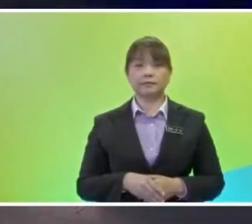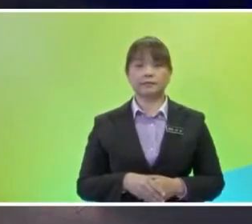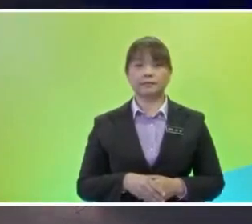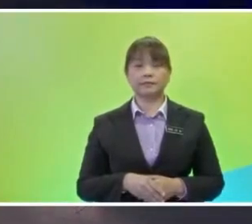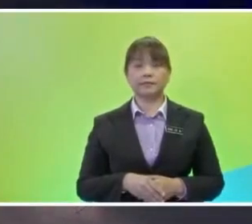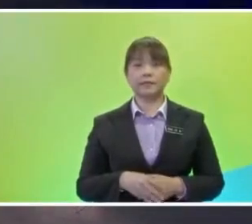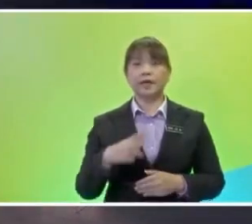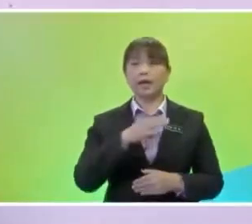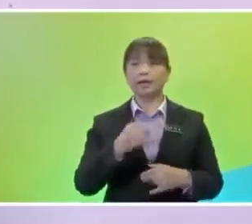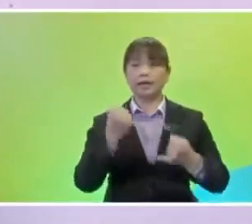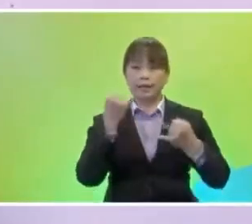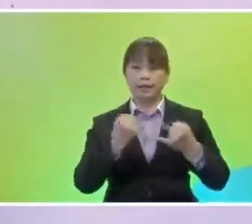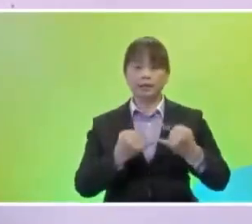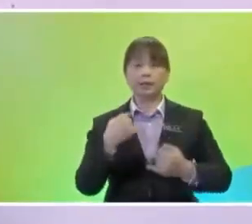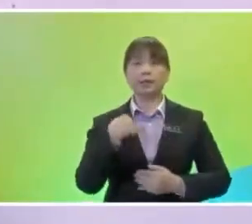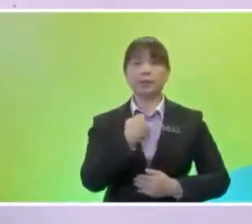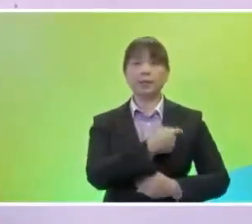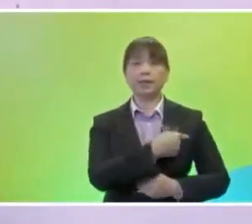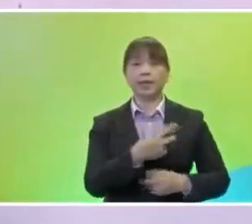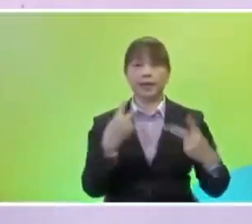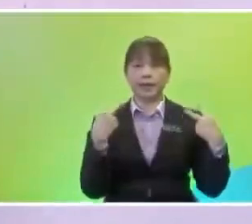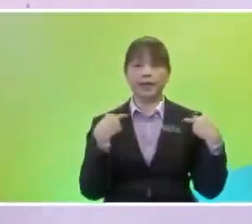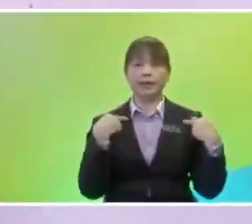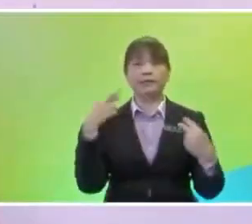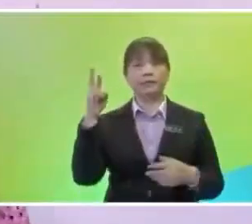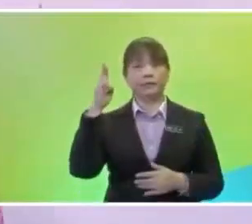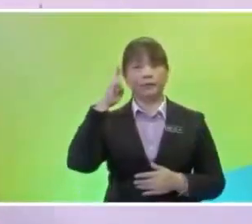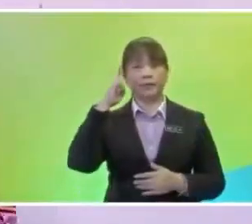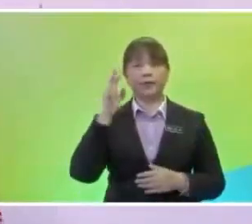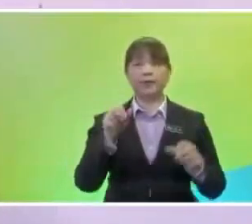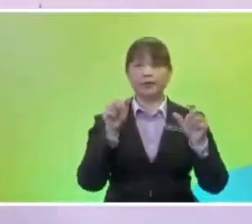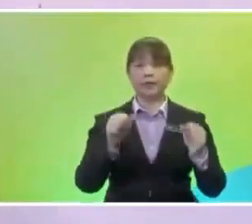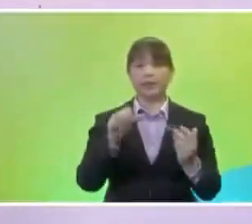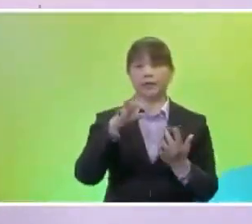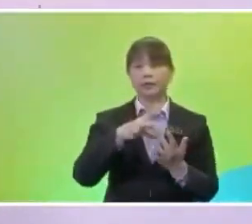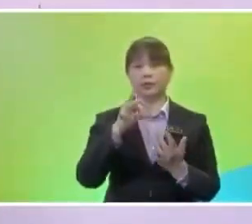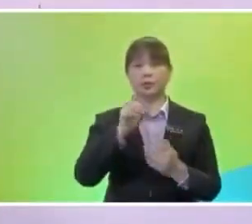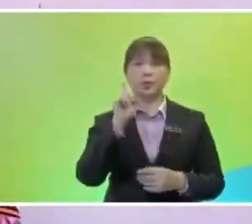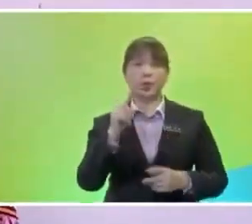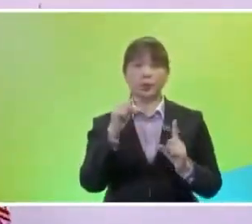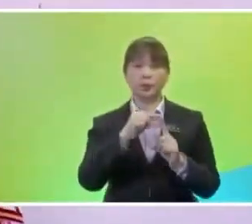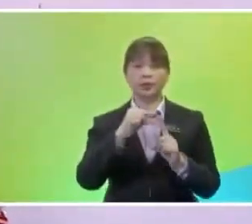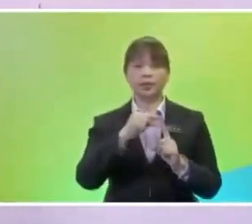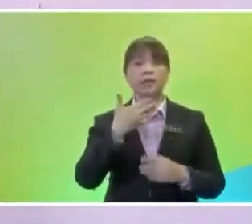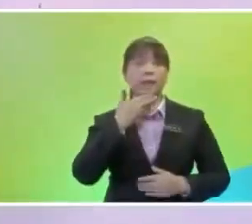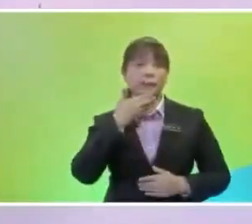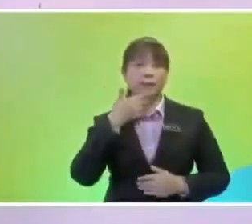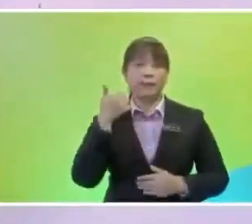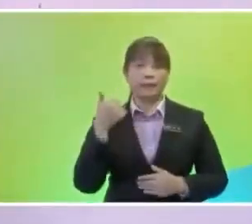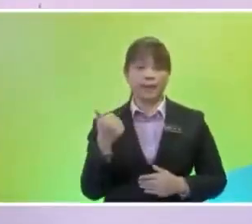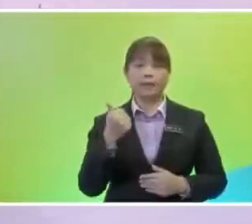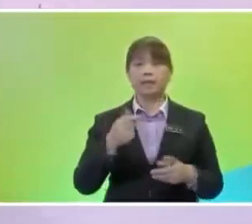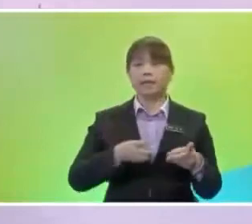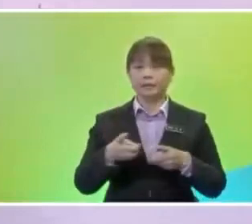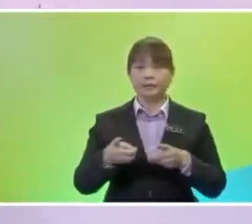And the last one, we have Rio. Okay, Rio, can you choose one word that best describes this holiday experience? Mm-hmm. Scary